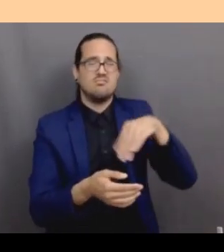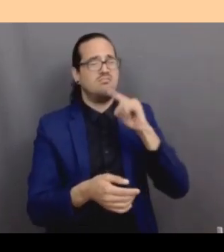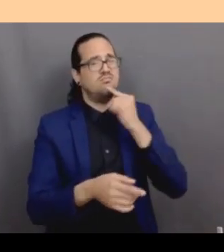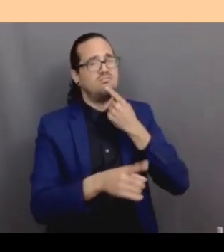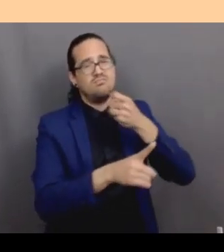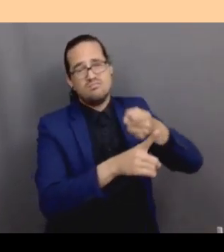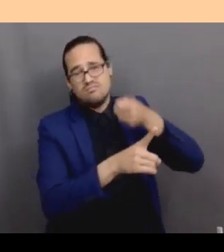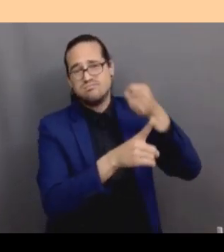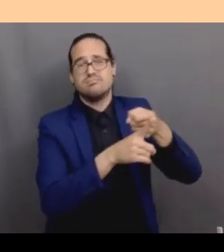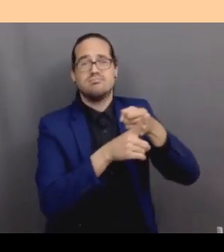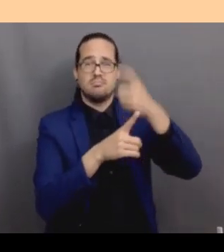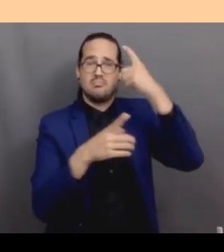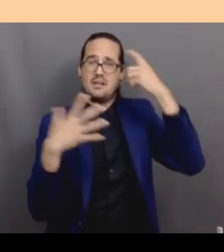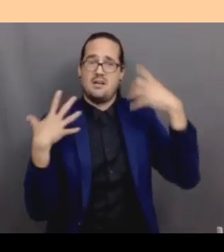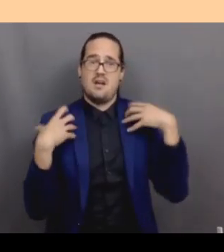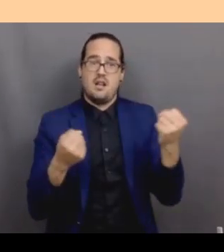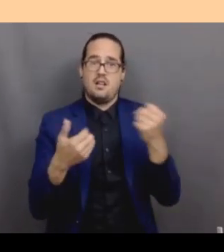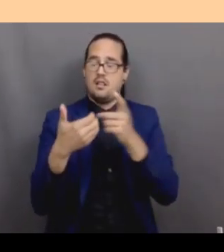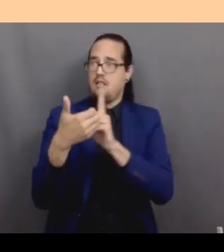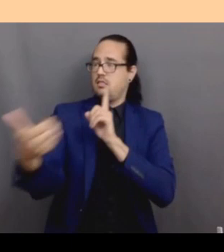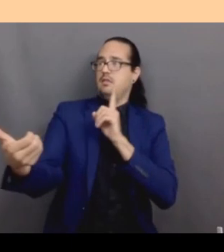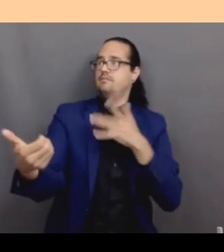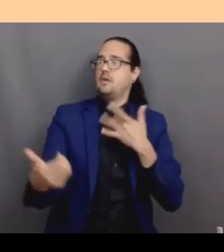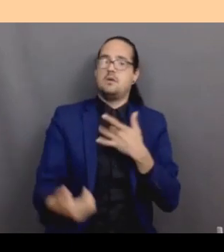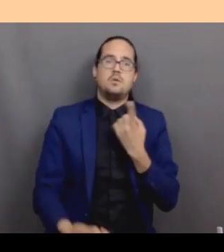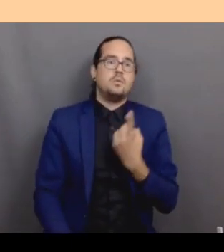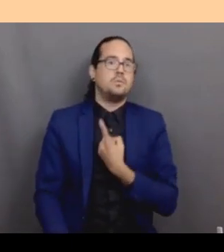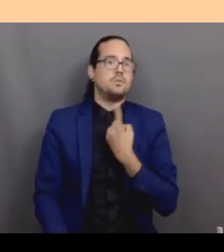health, having those connections.